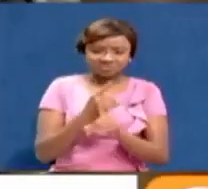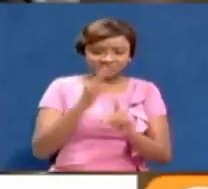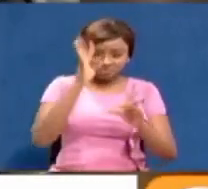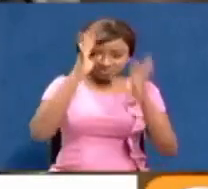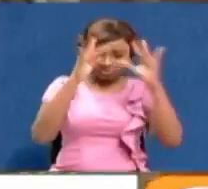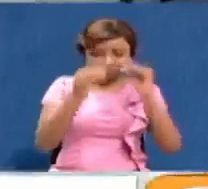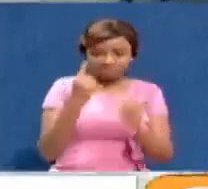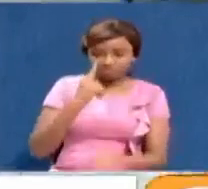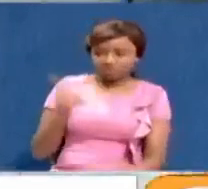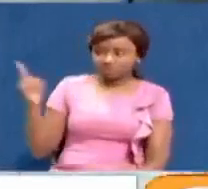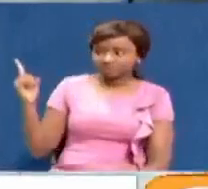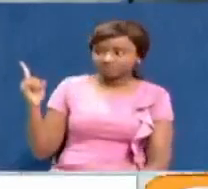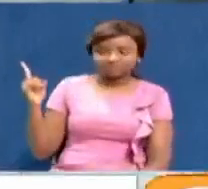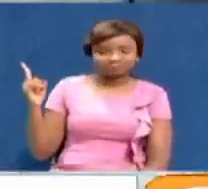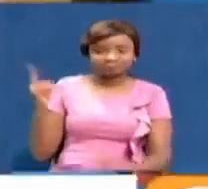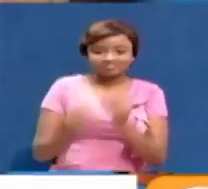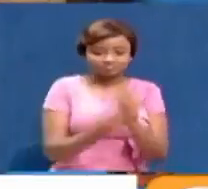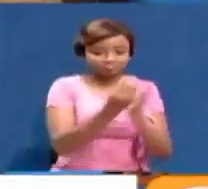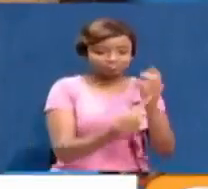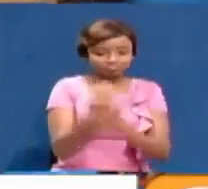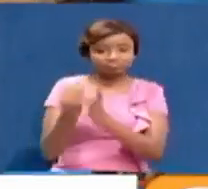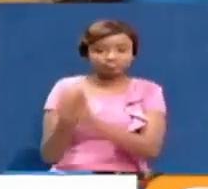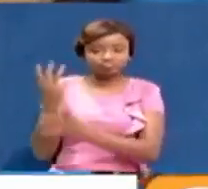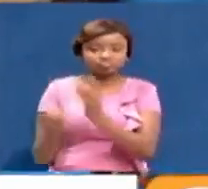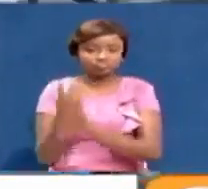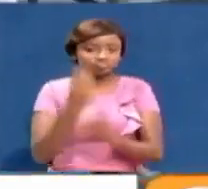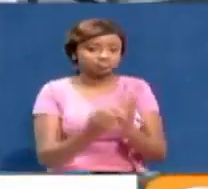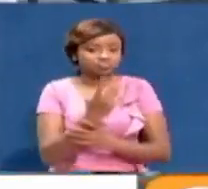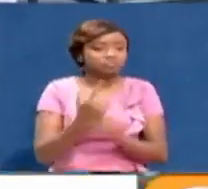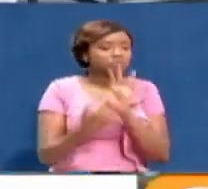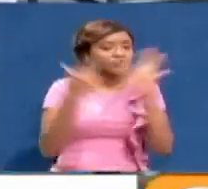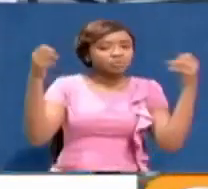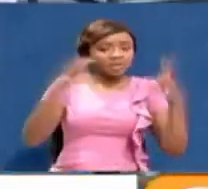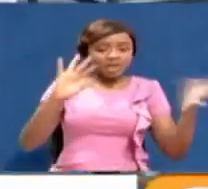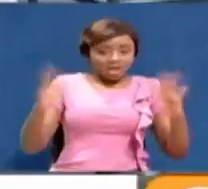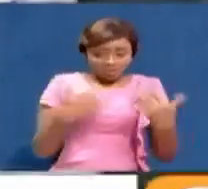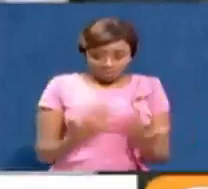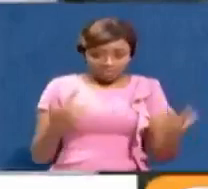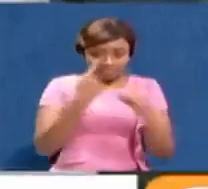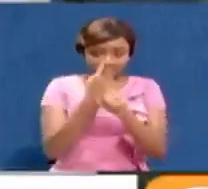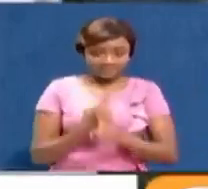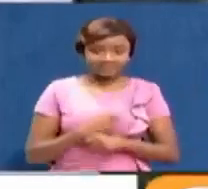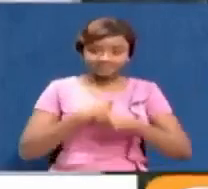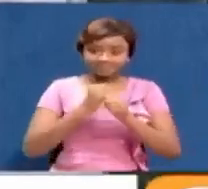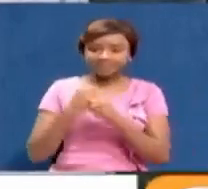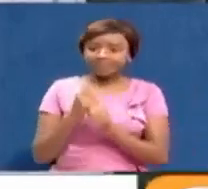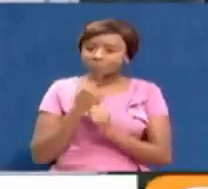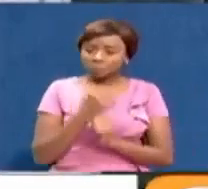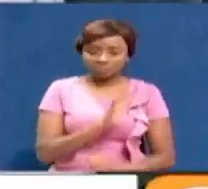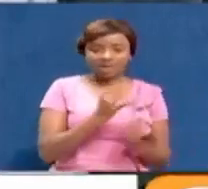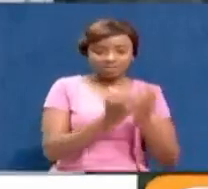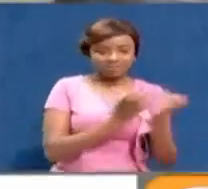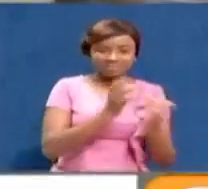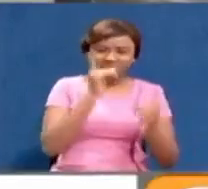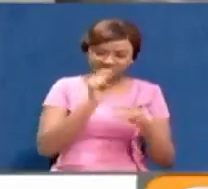are on display. These common manufacturing facilities are a testimony to products made by some of the SMEs who have